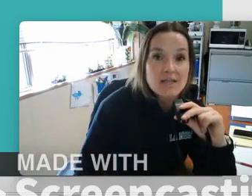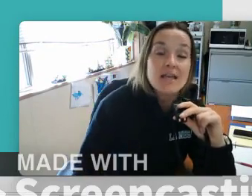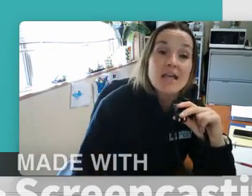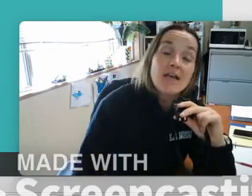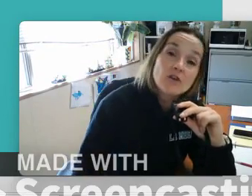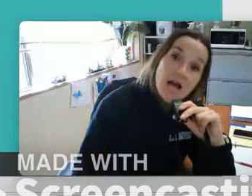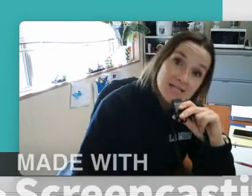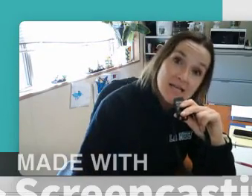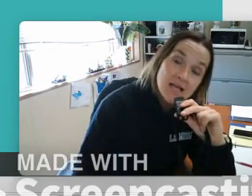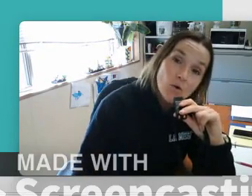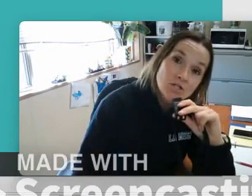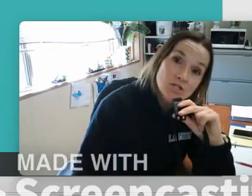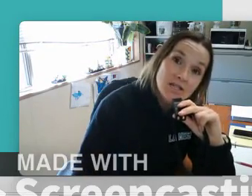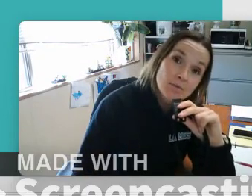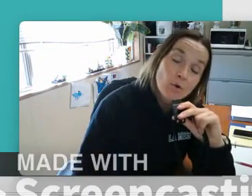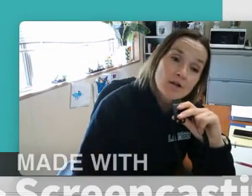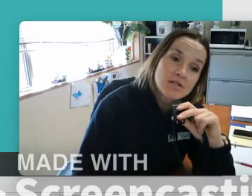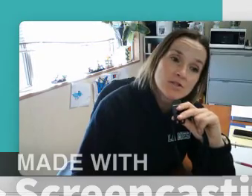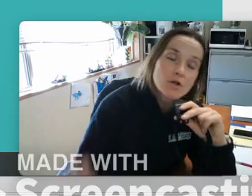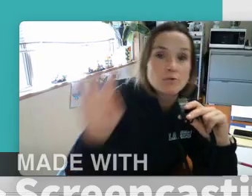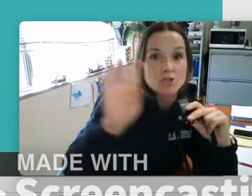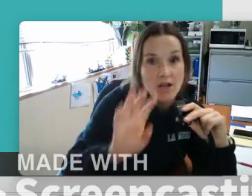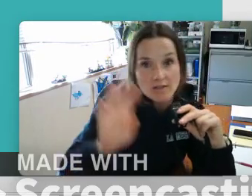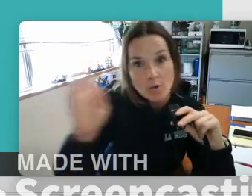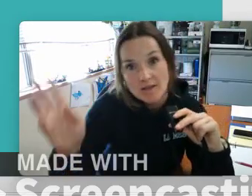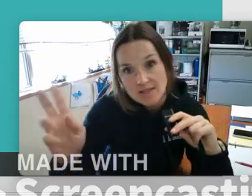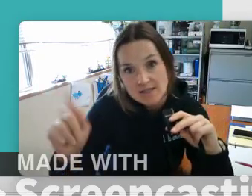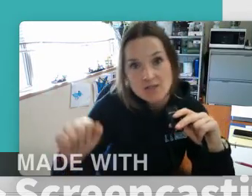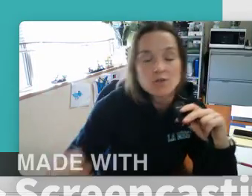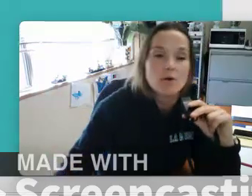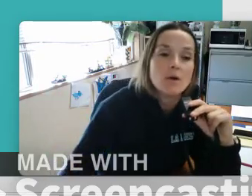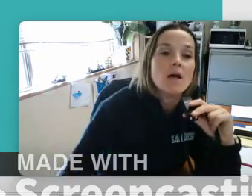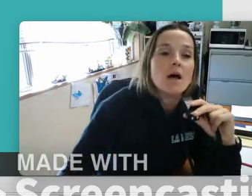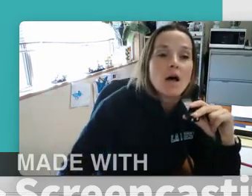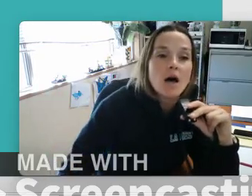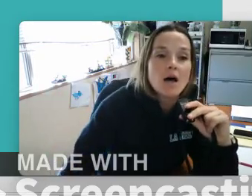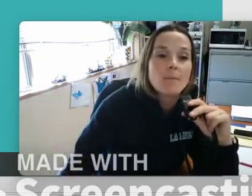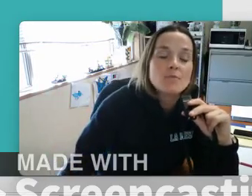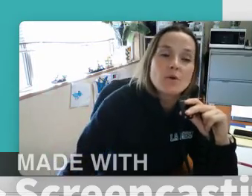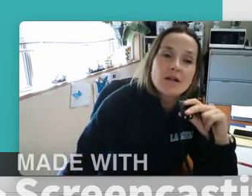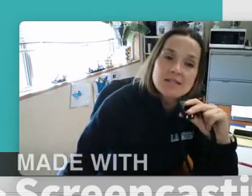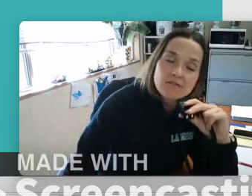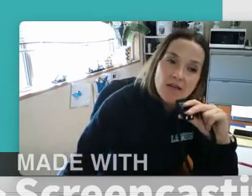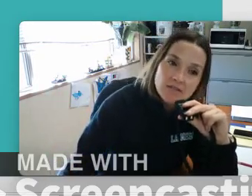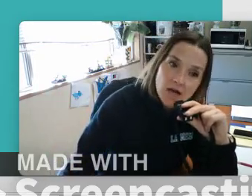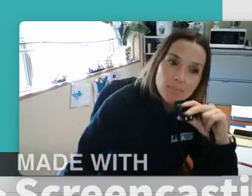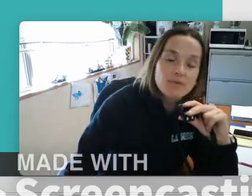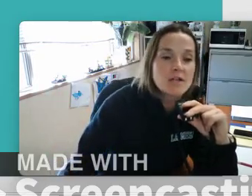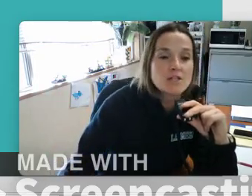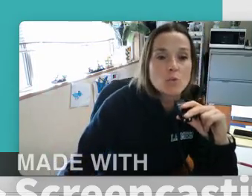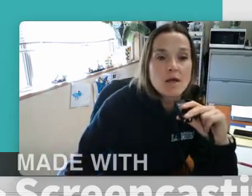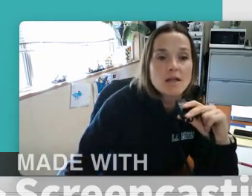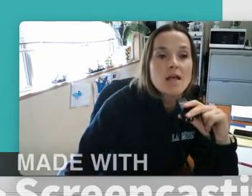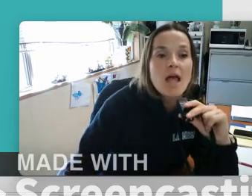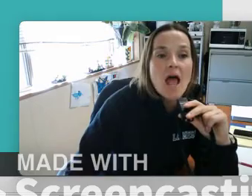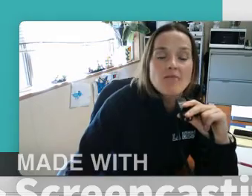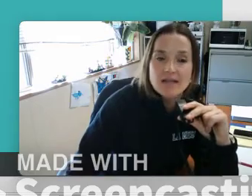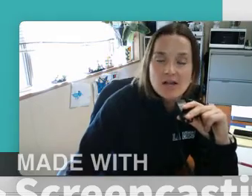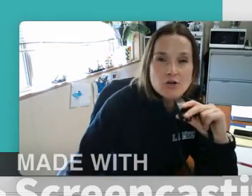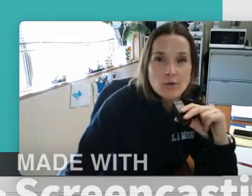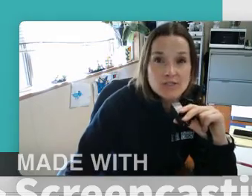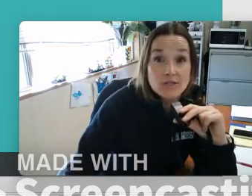NEG. If you're asking a question that requires yes or no, check the one that says yes or no. You can identify the topic for each one,